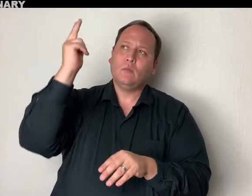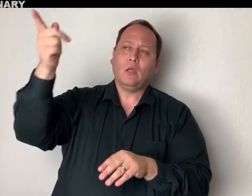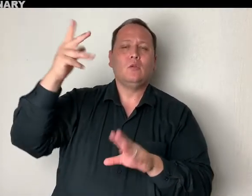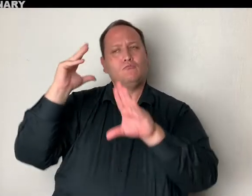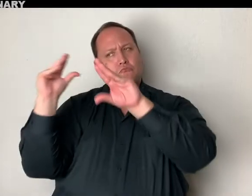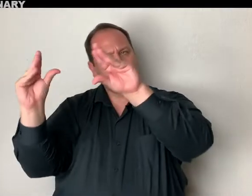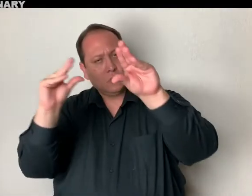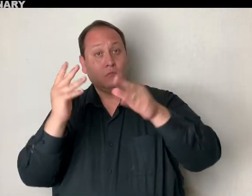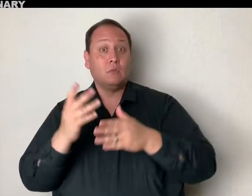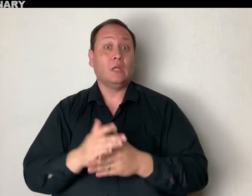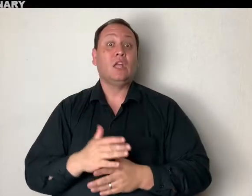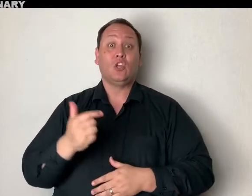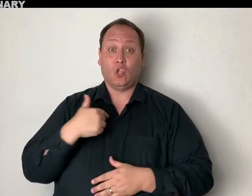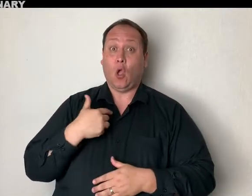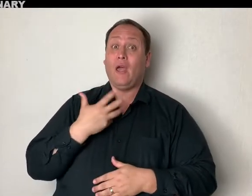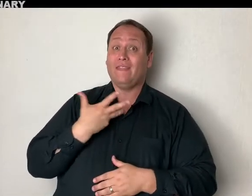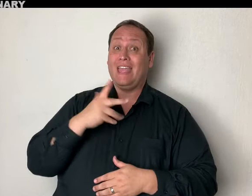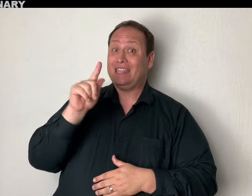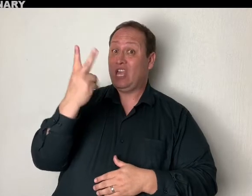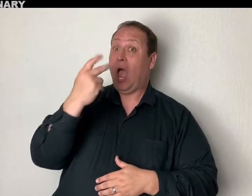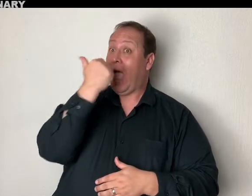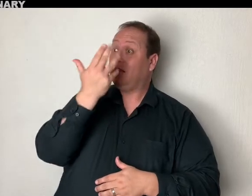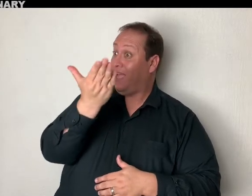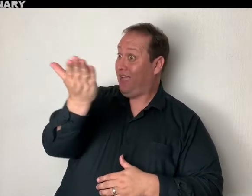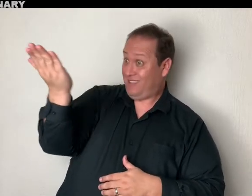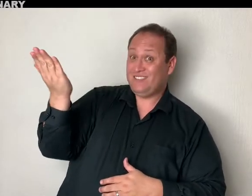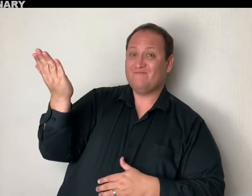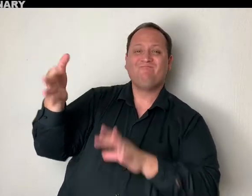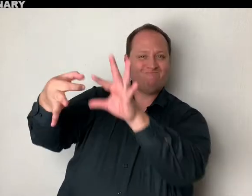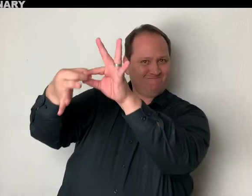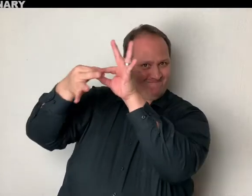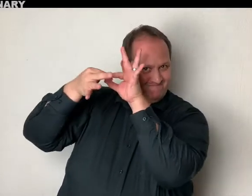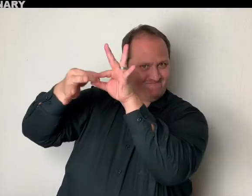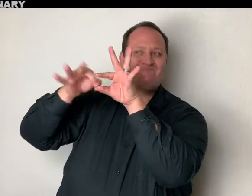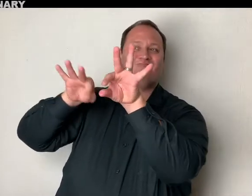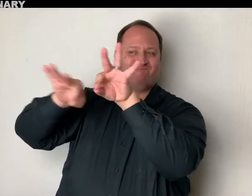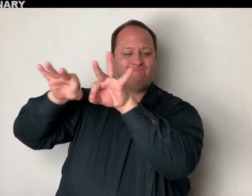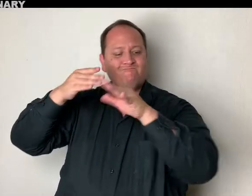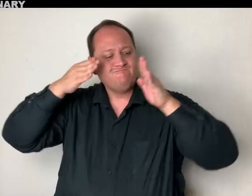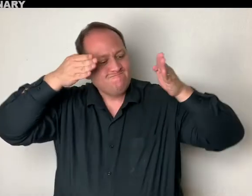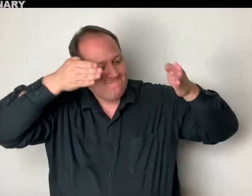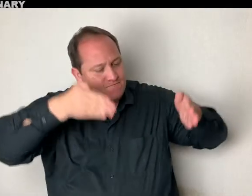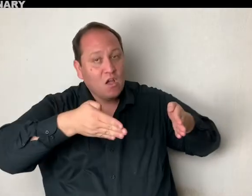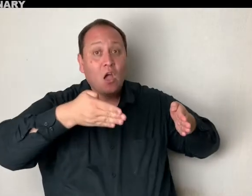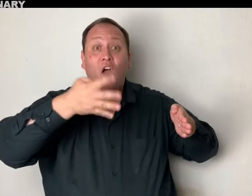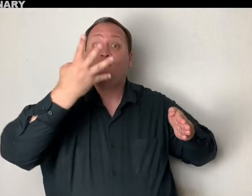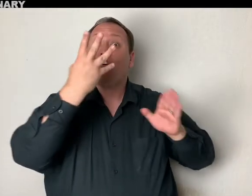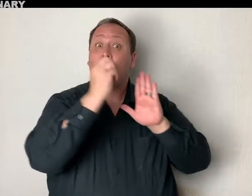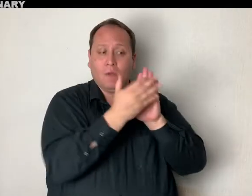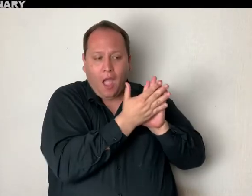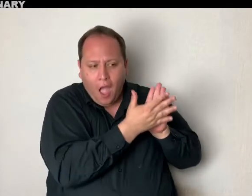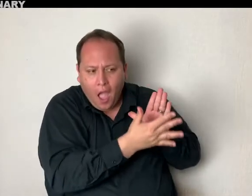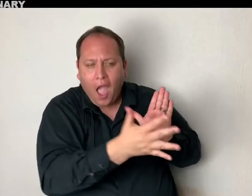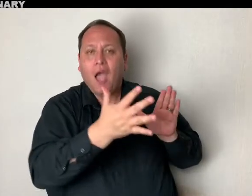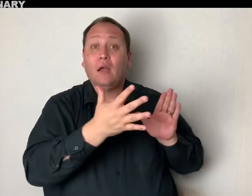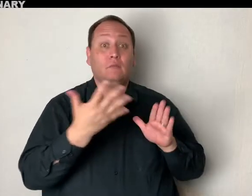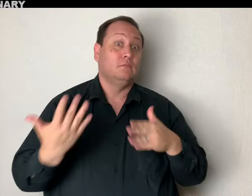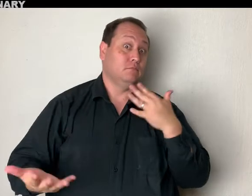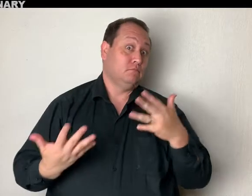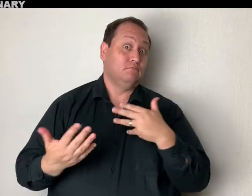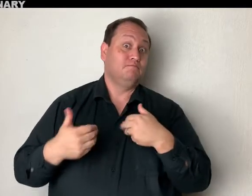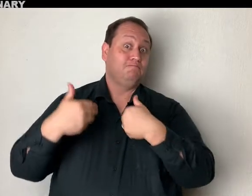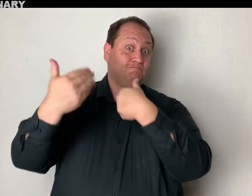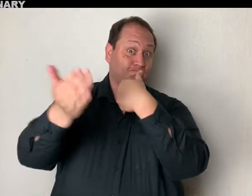72 students. We will all be working on this park for the next 4 months, and probably my next sections as well next